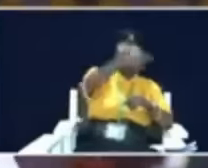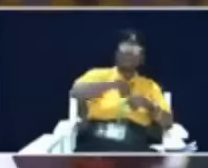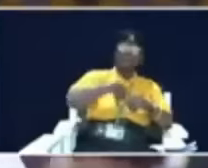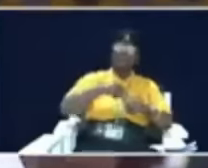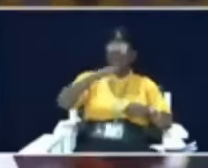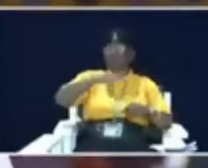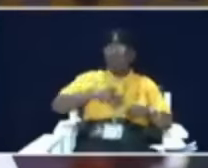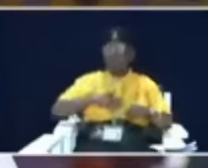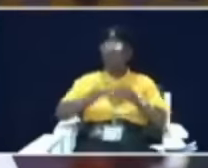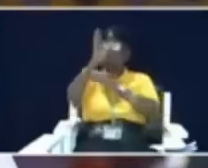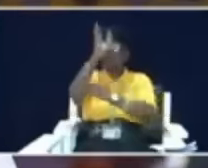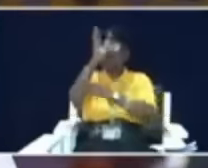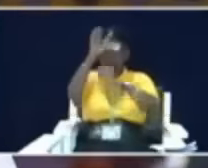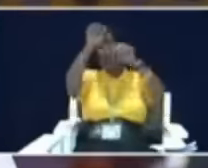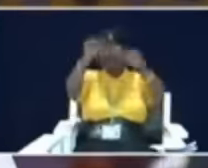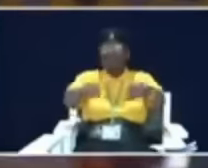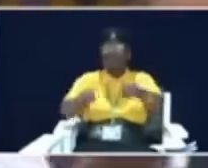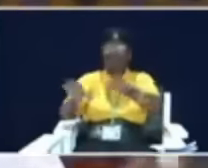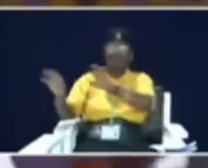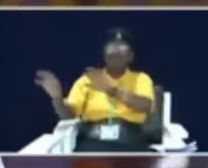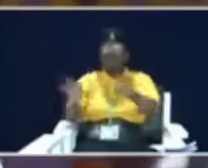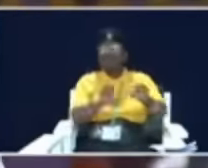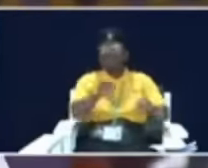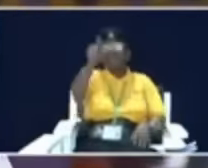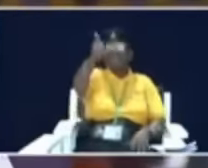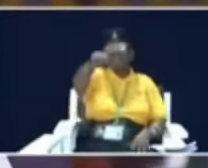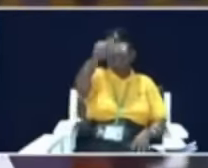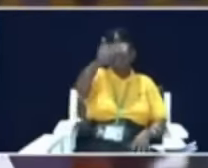my God can do anything.